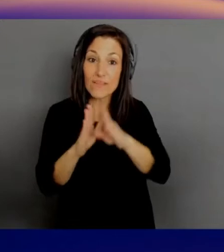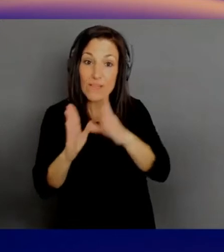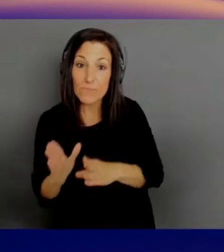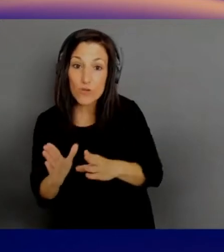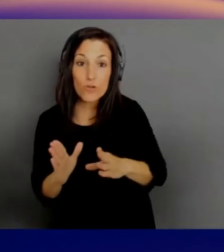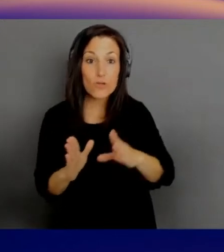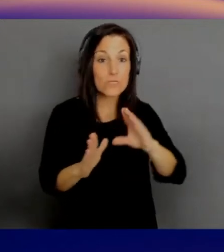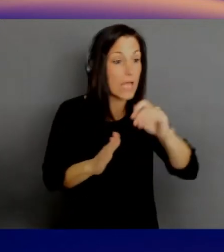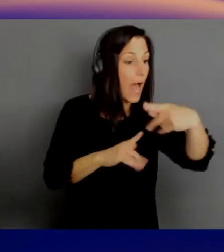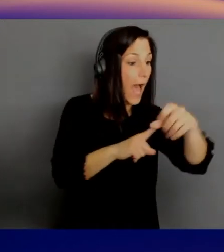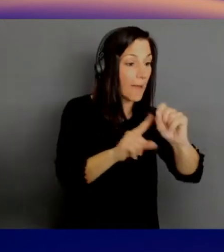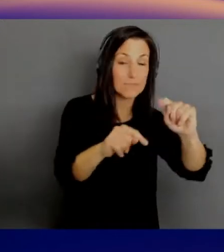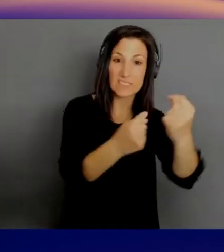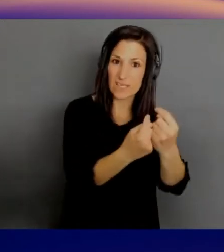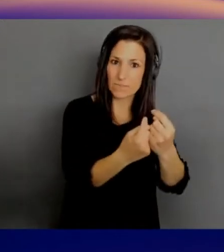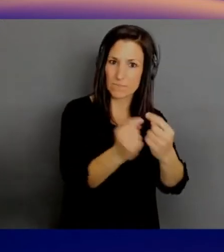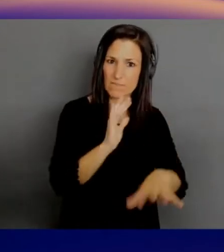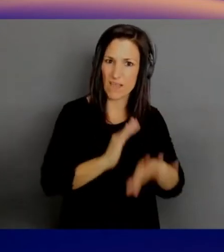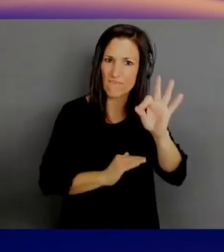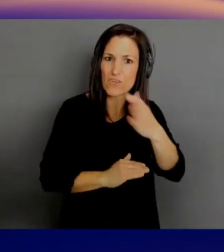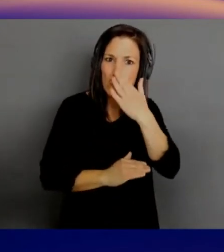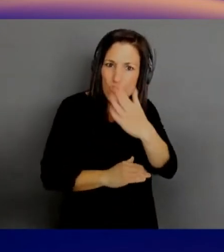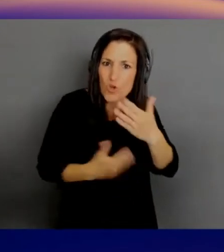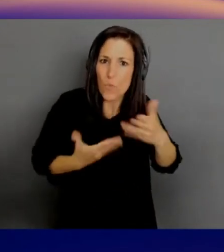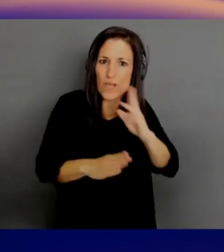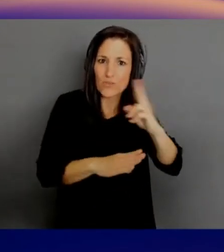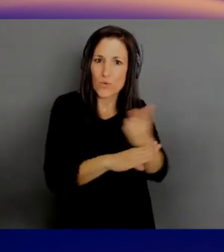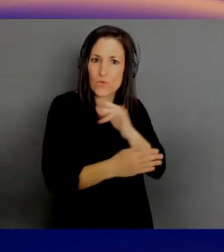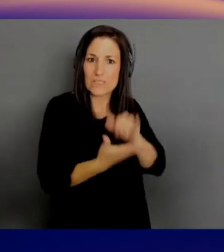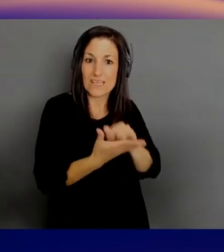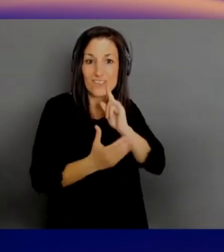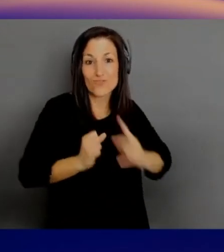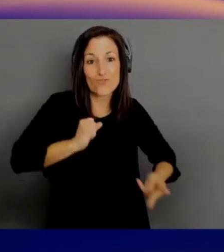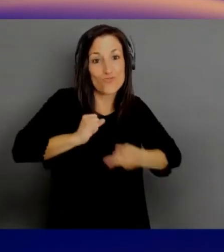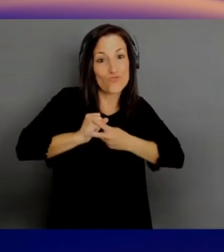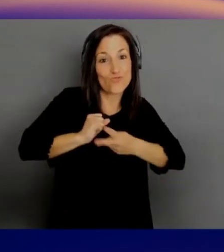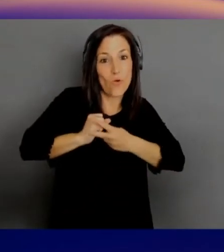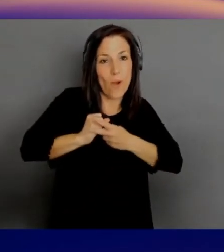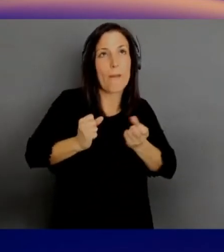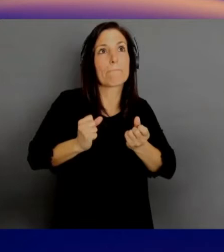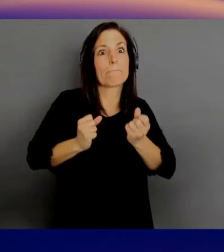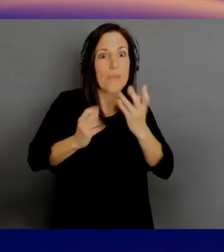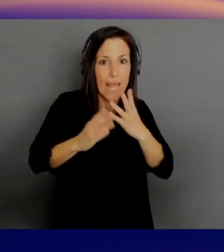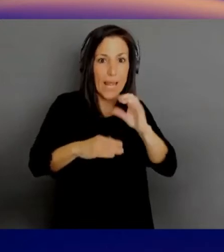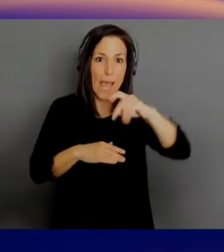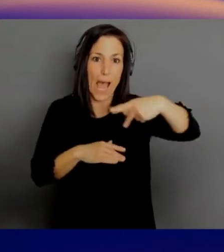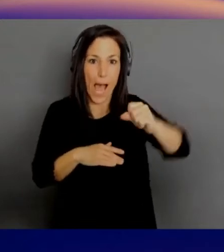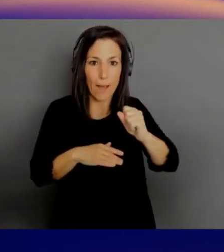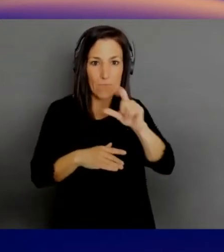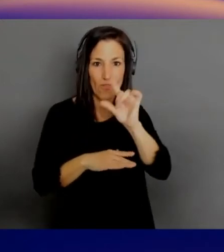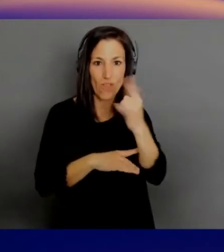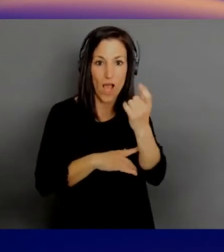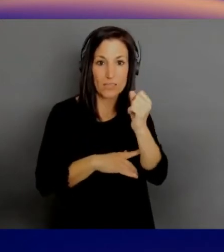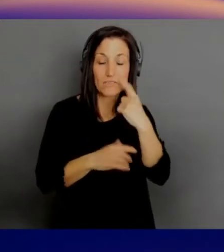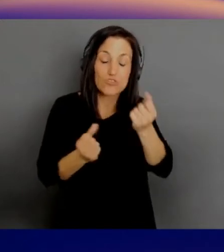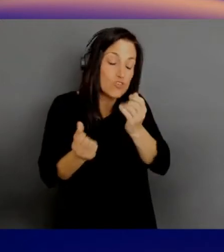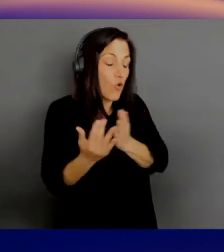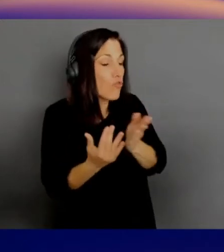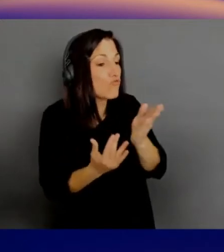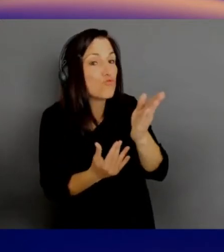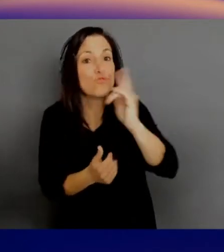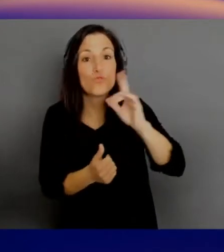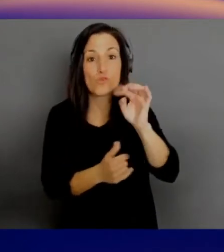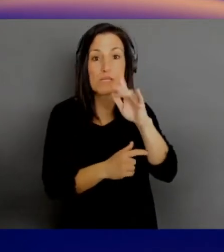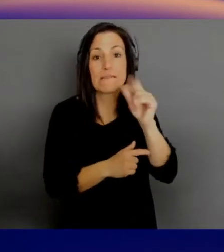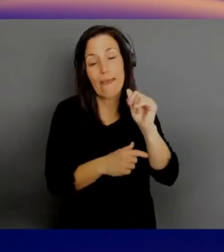found that a good use case for this was storing a bunch of operational logs, because you could go Right. and do data analysts A on bunch. that. Yeah, Yeah.